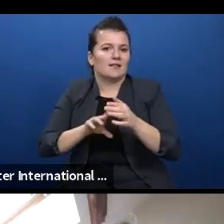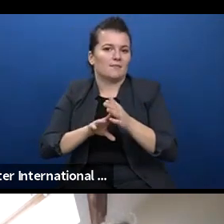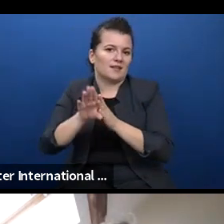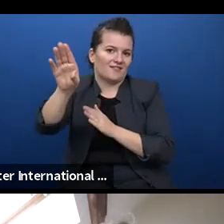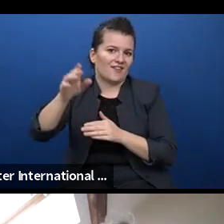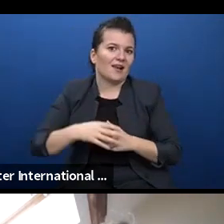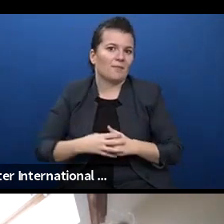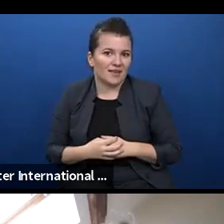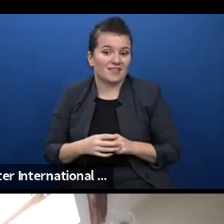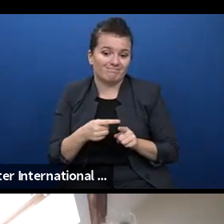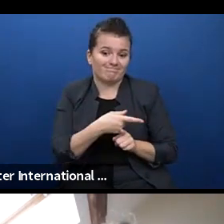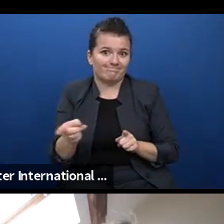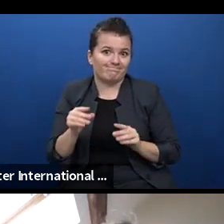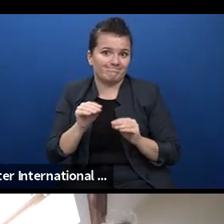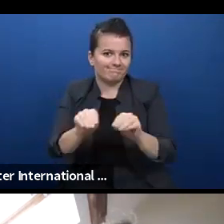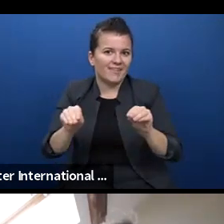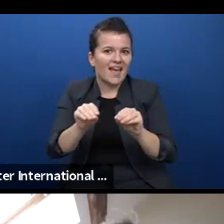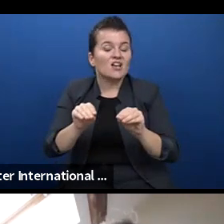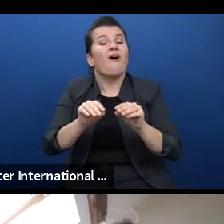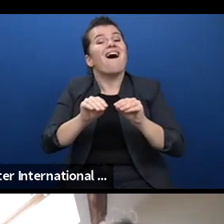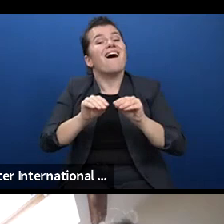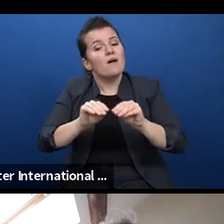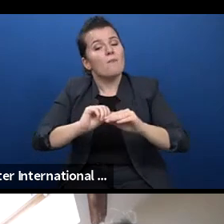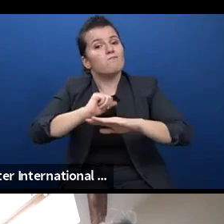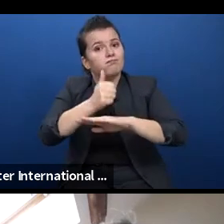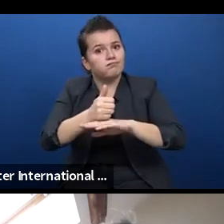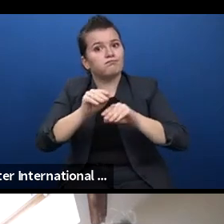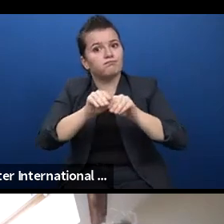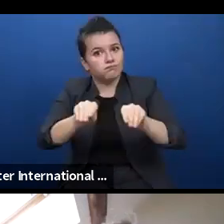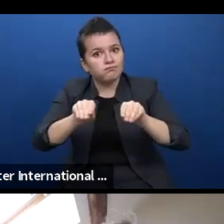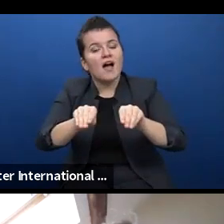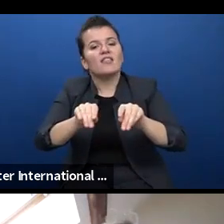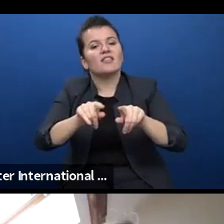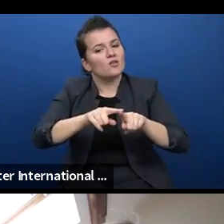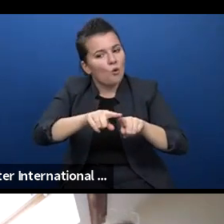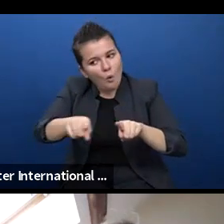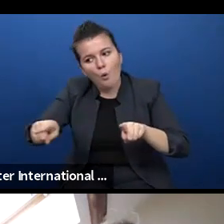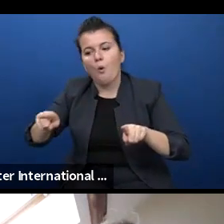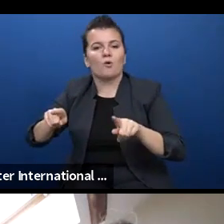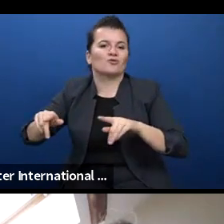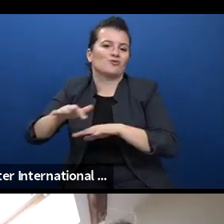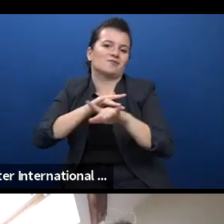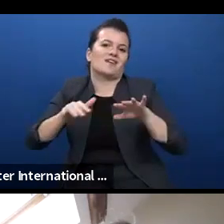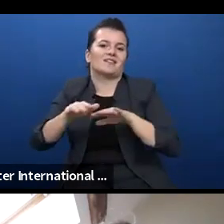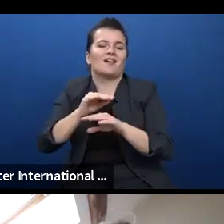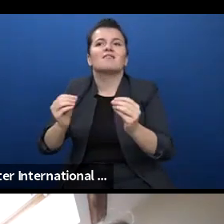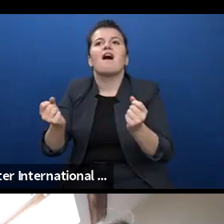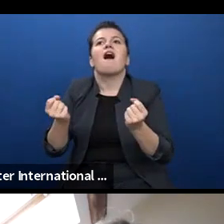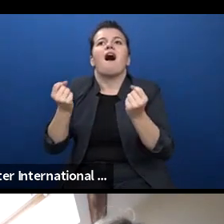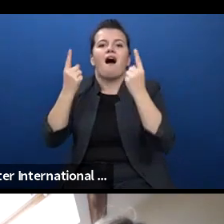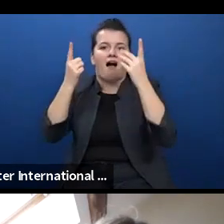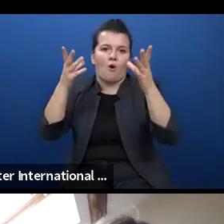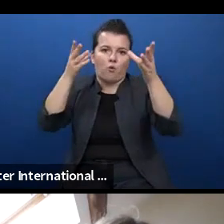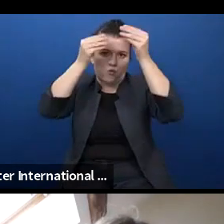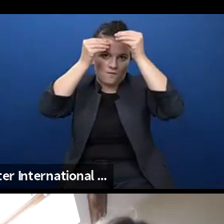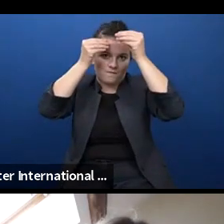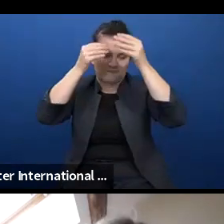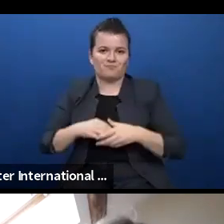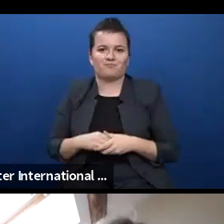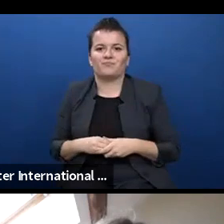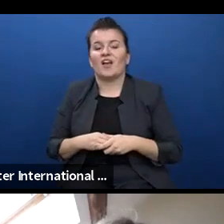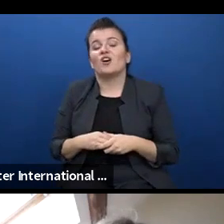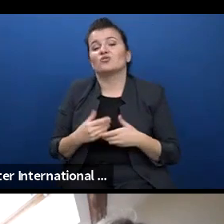very important for the whole societal discussion that only culture can really lead to. I want to leave it here. I just